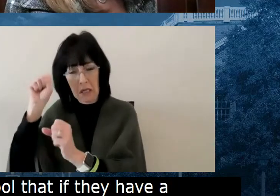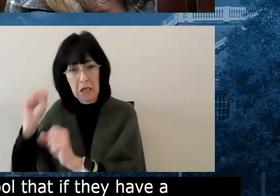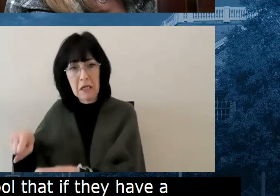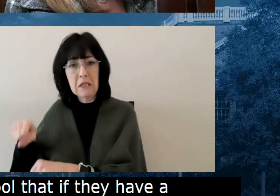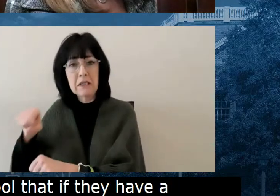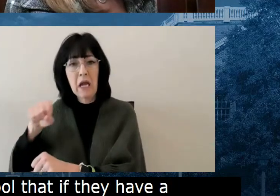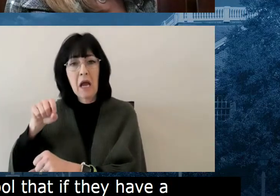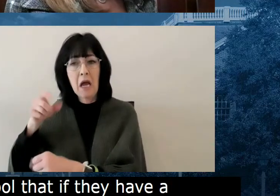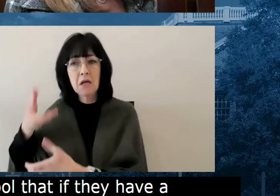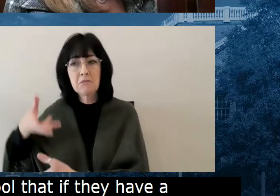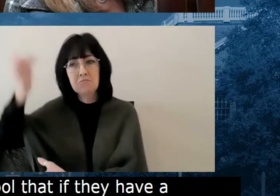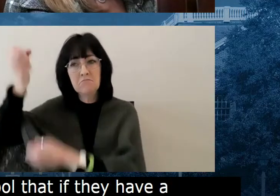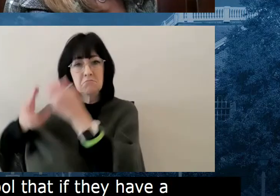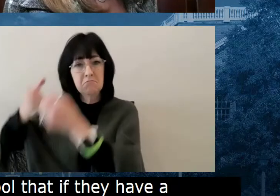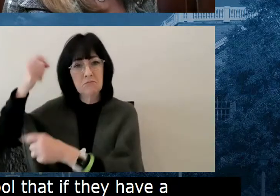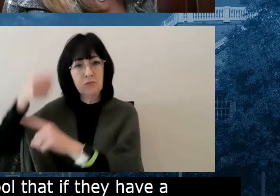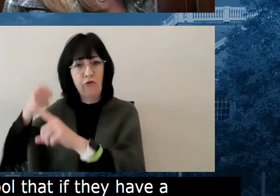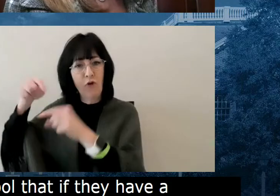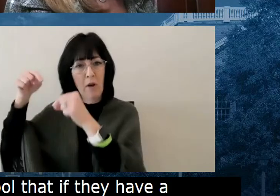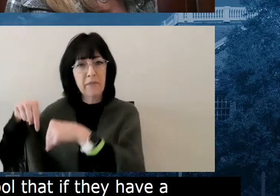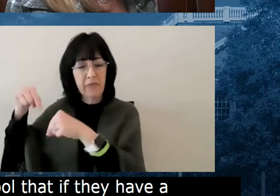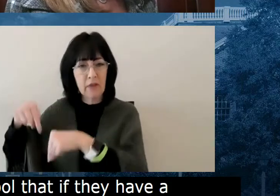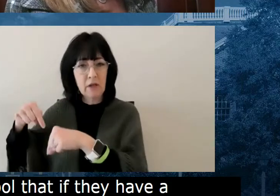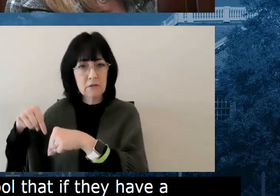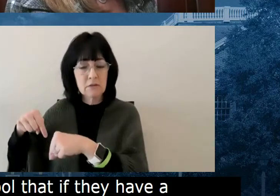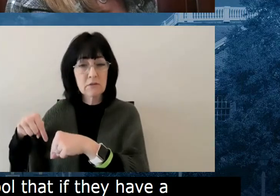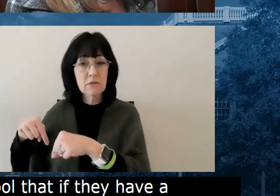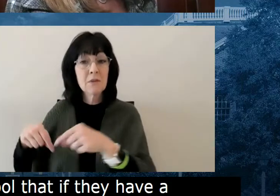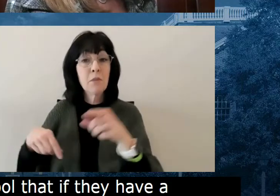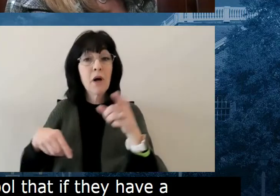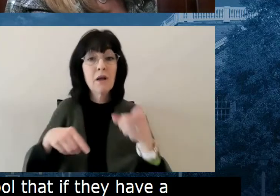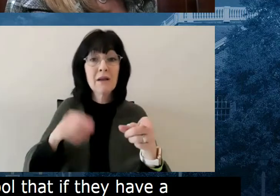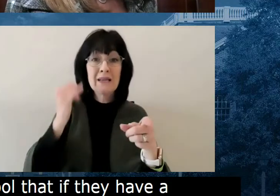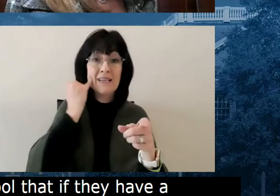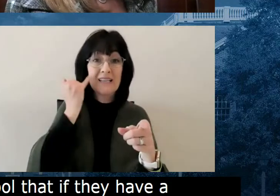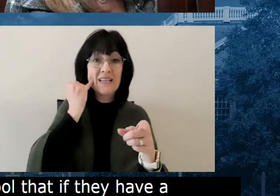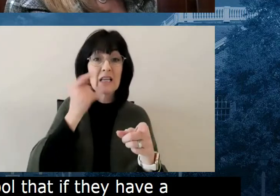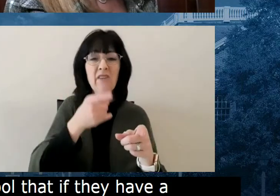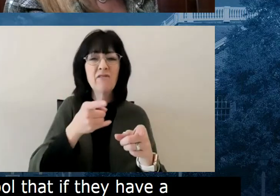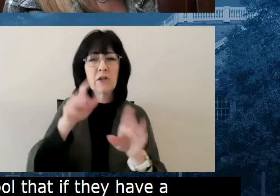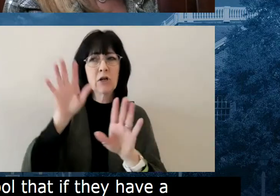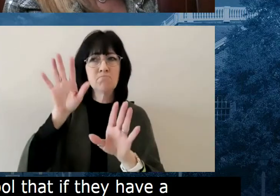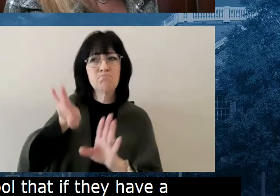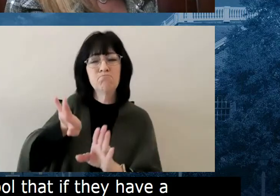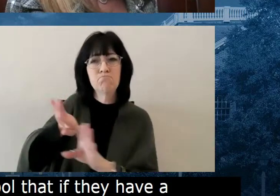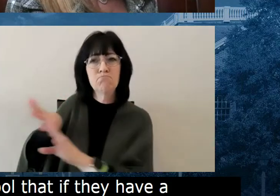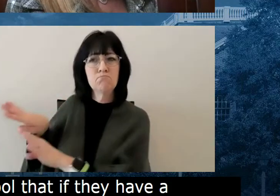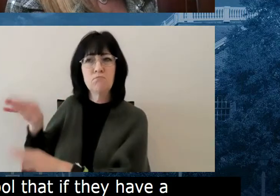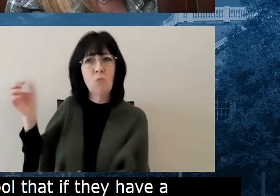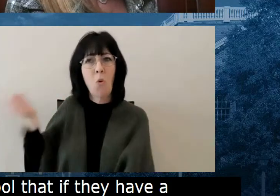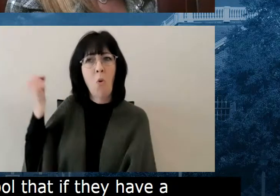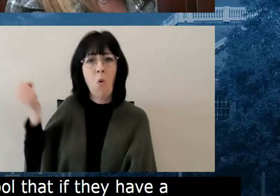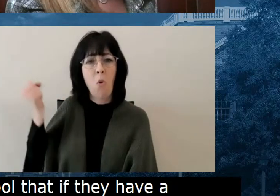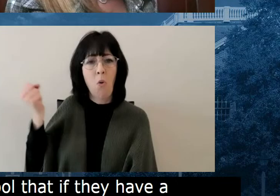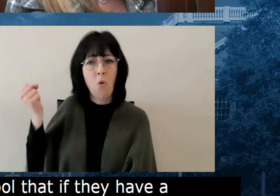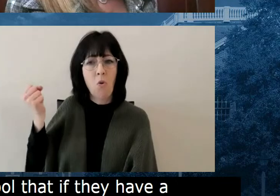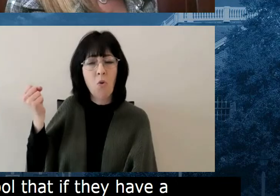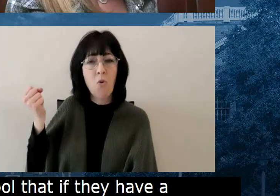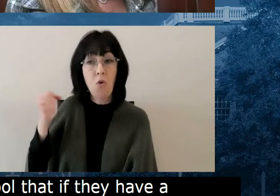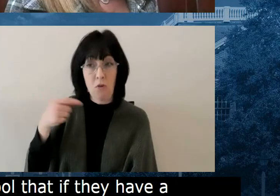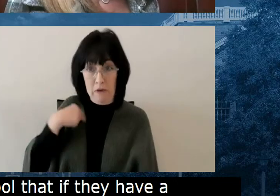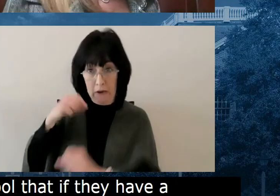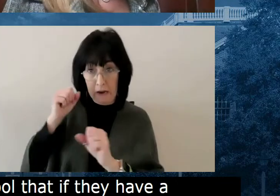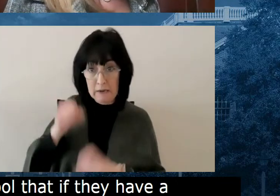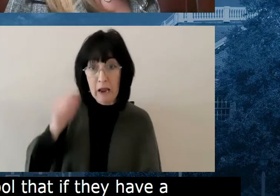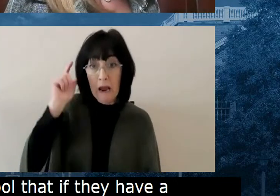and acquire what you gave up in that pool, although that was left a little bit up in the air. There